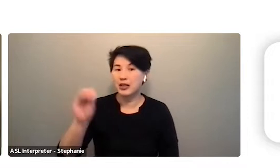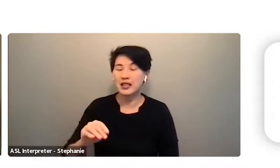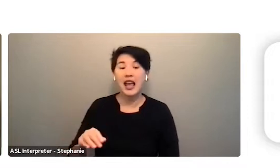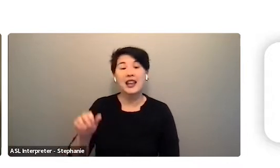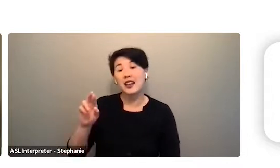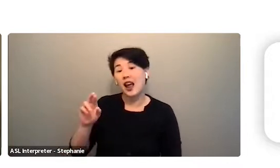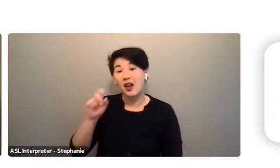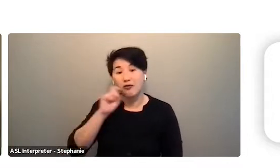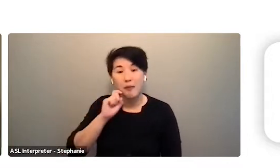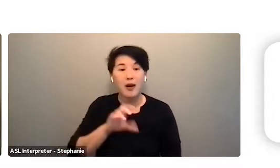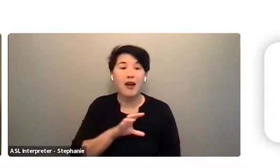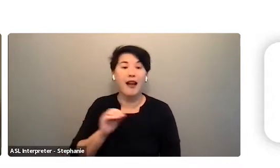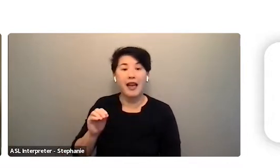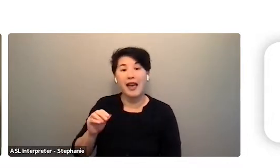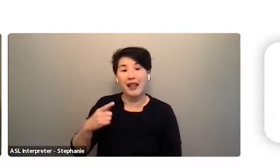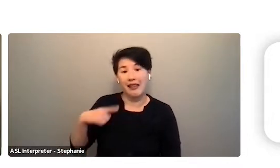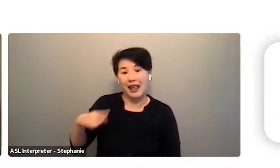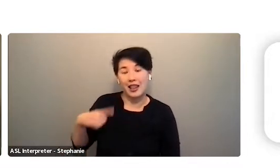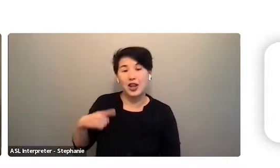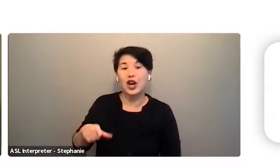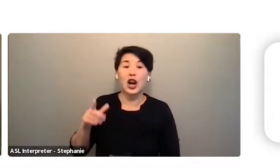over 11%. So